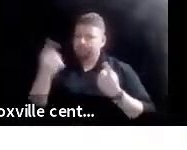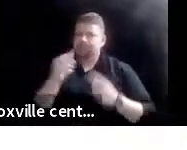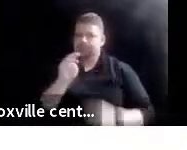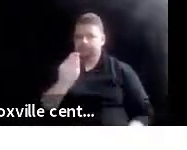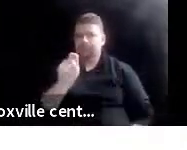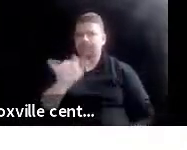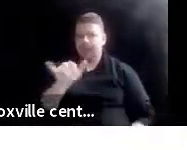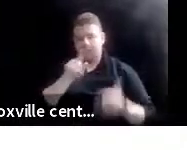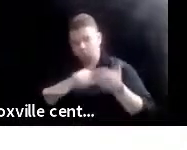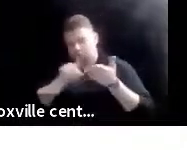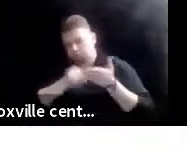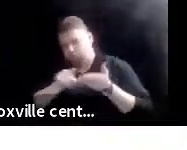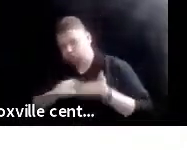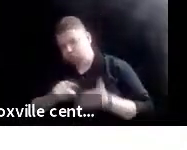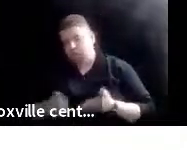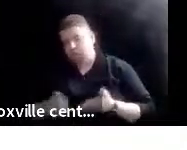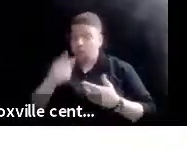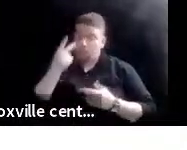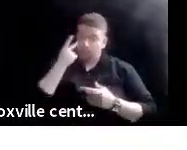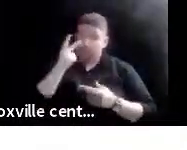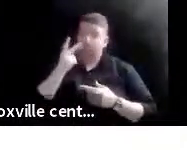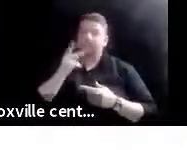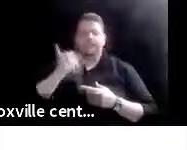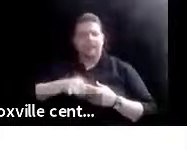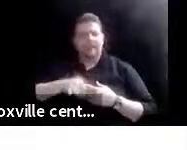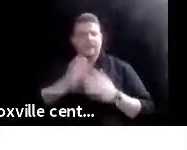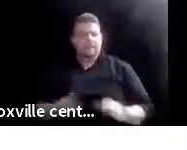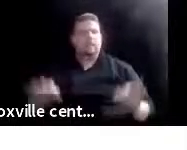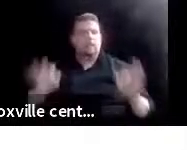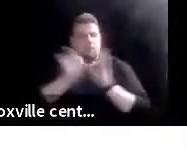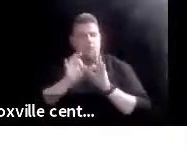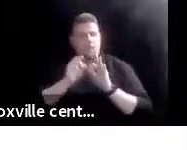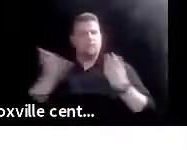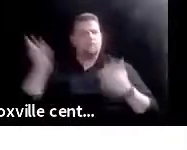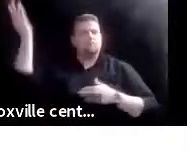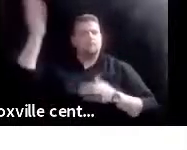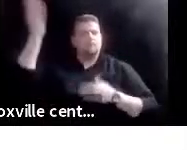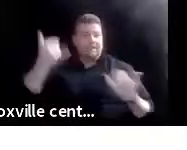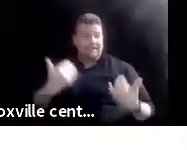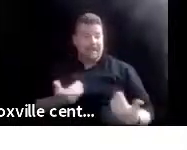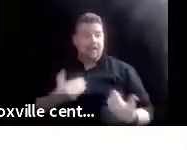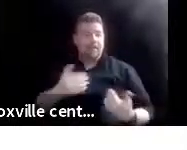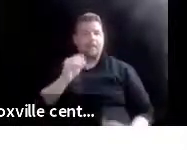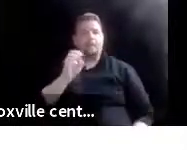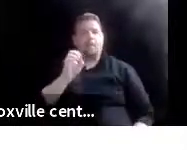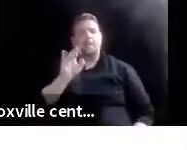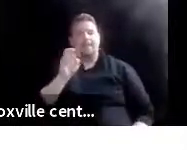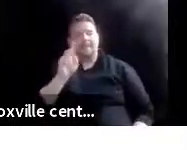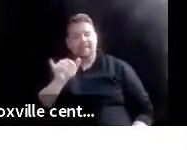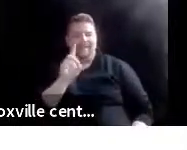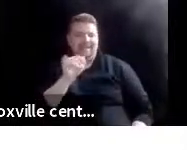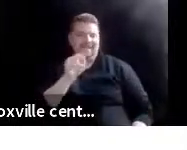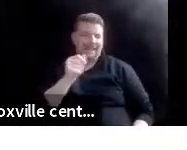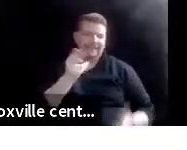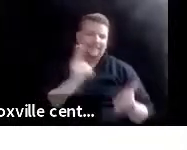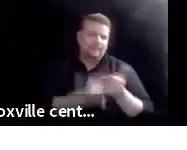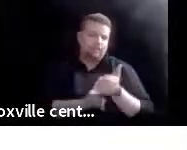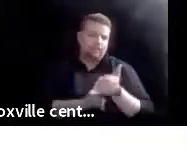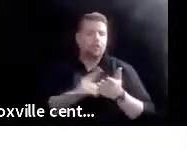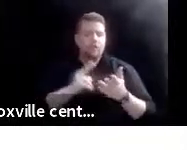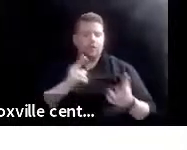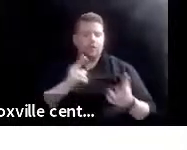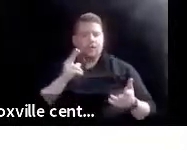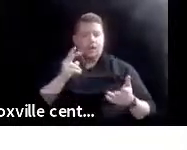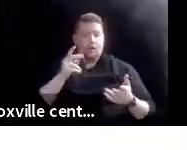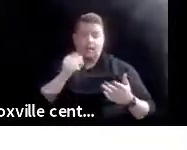May. We found it pretty important to present it now because there's a mobility data signature that we really haven't